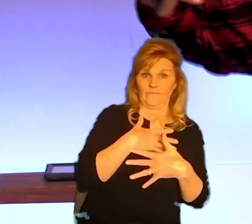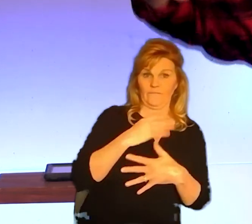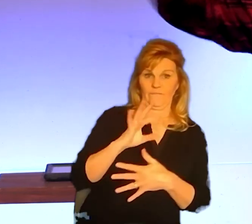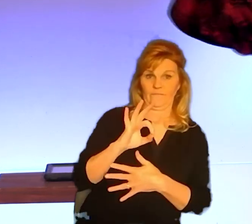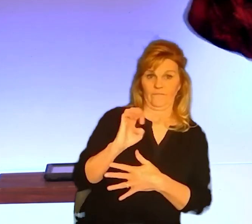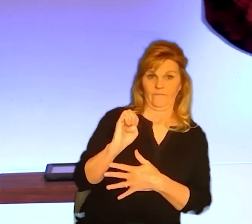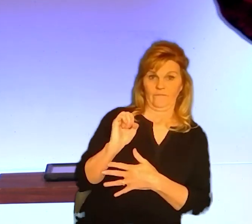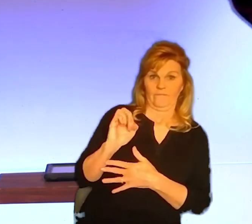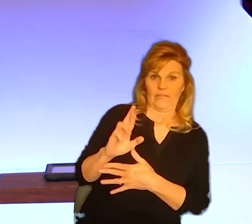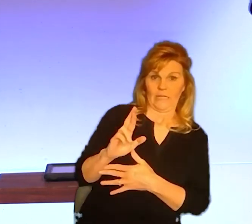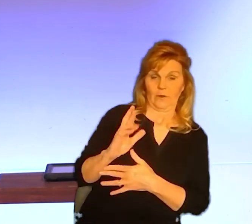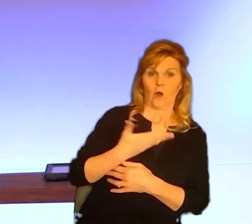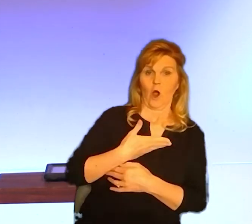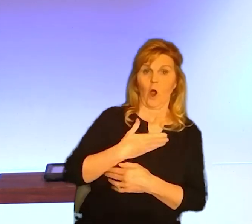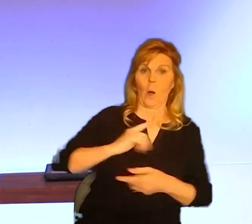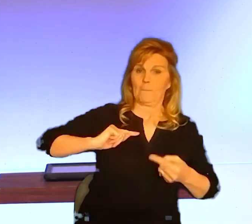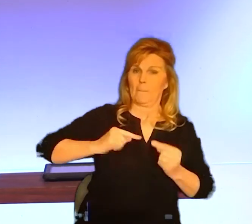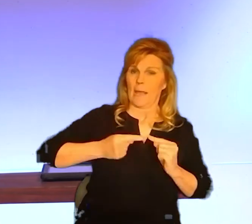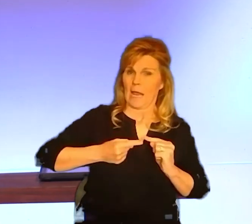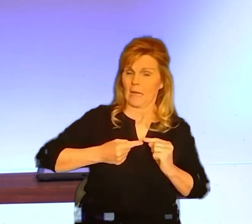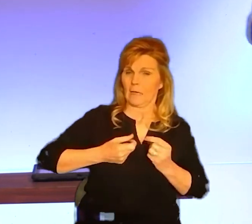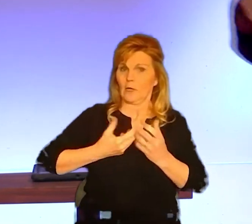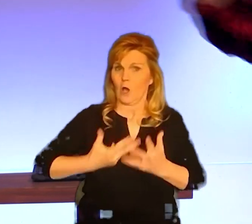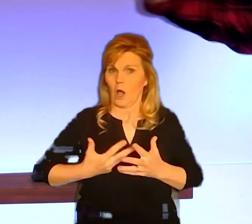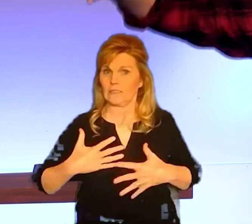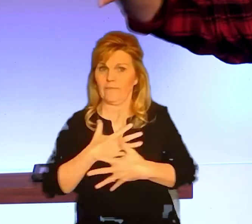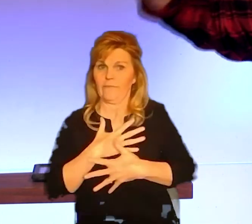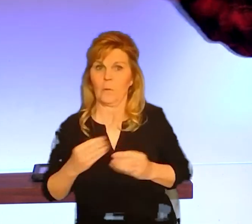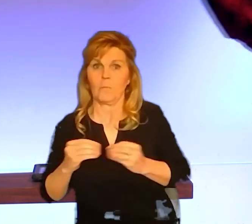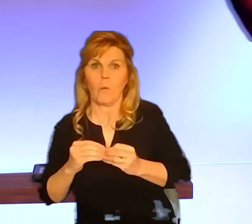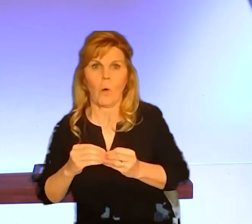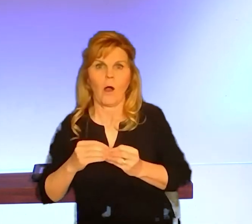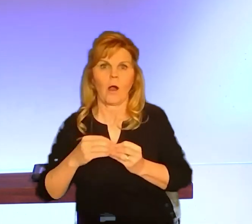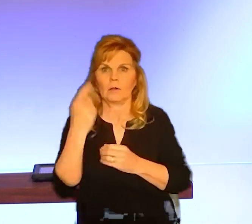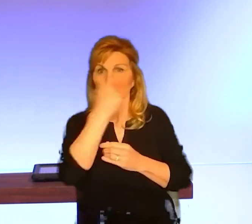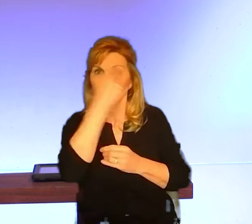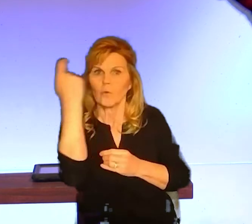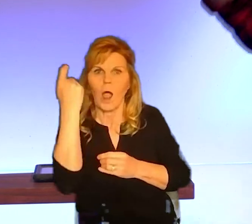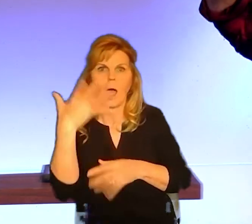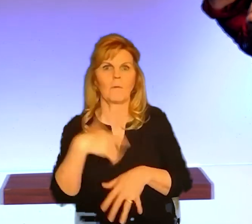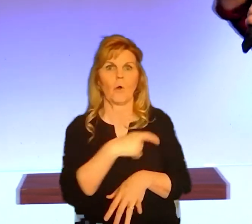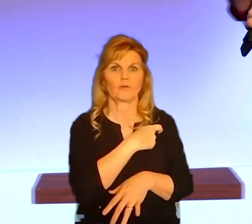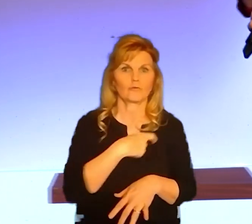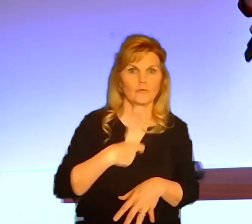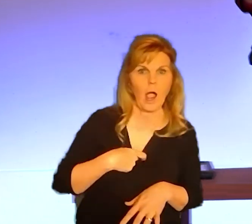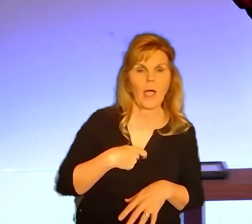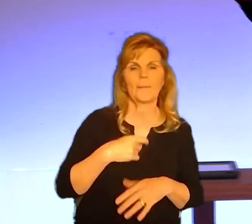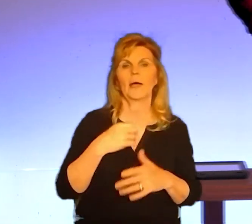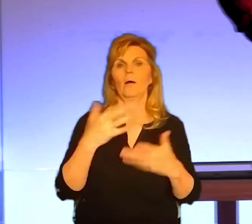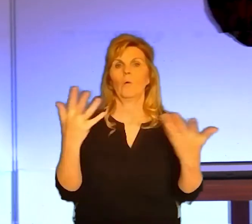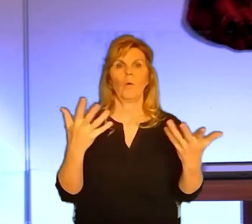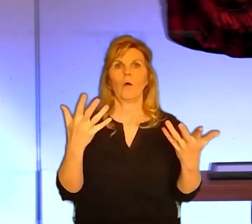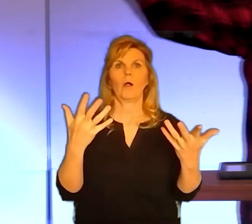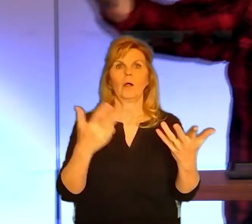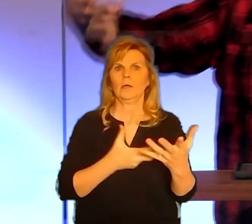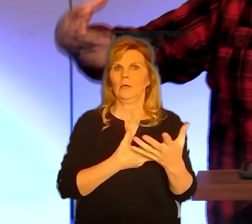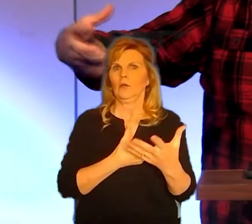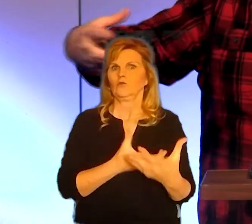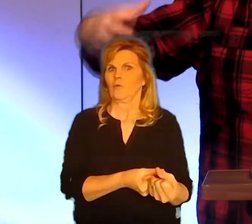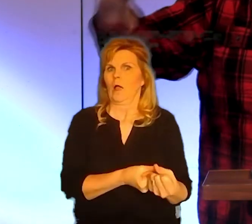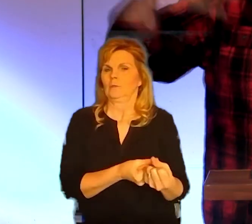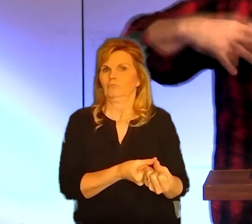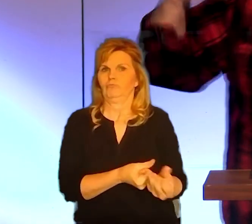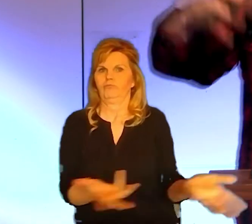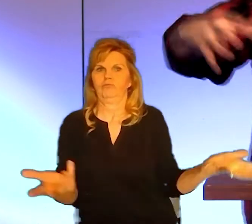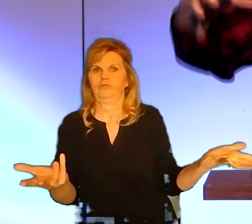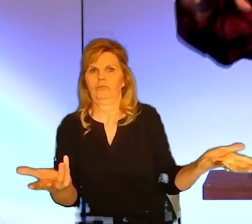our pain can enhance our fears, our traumas, our distrust, or we can have more fears.